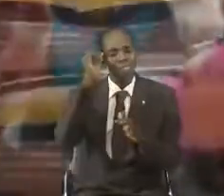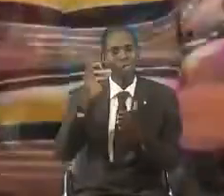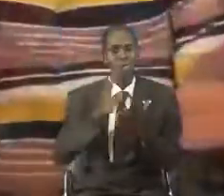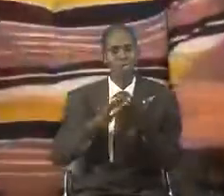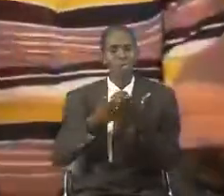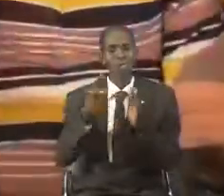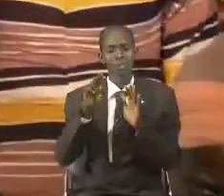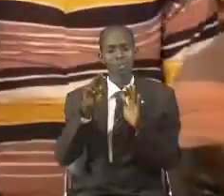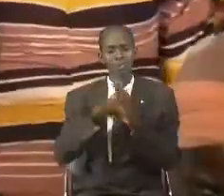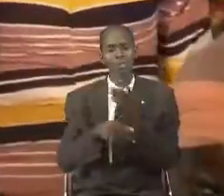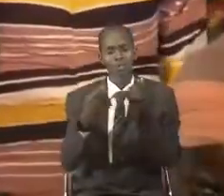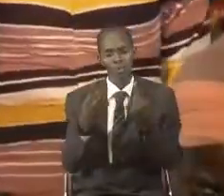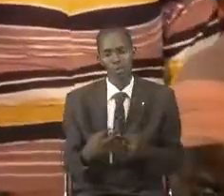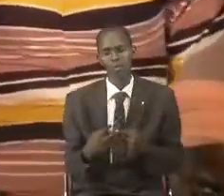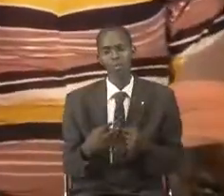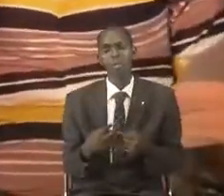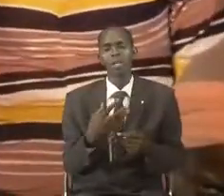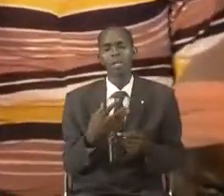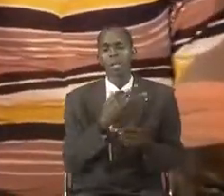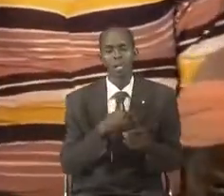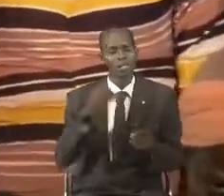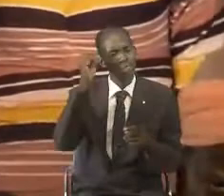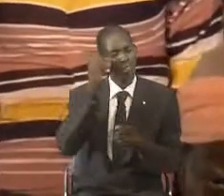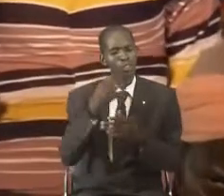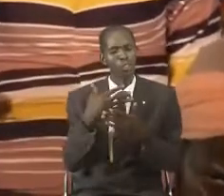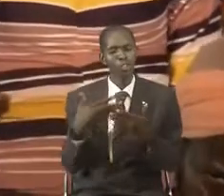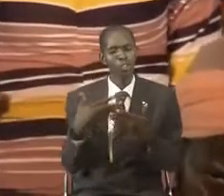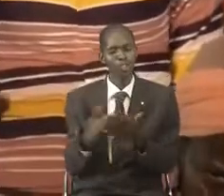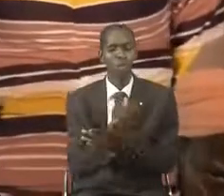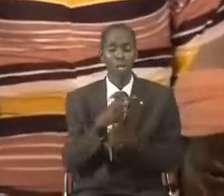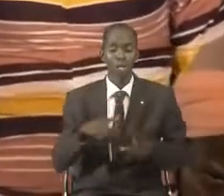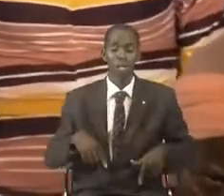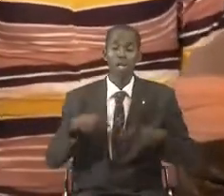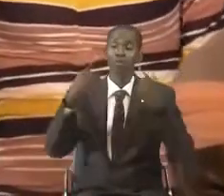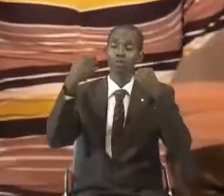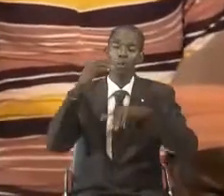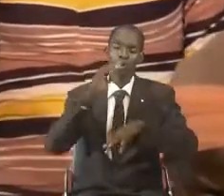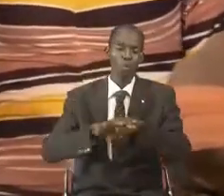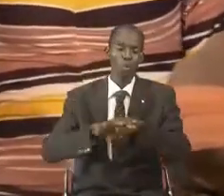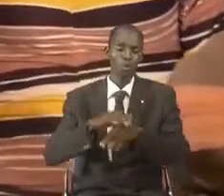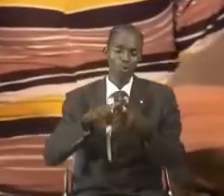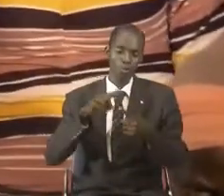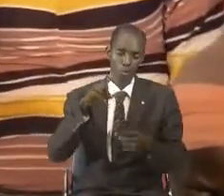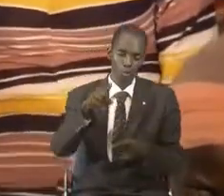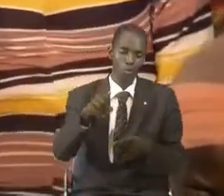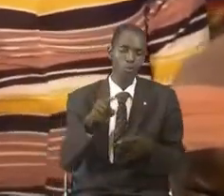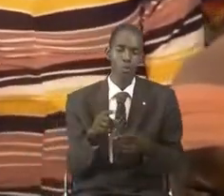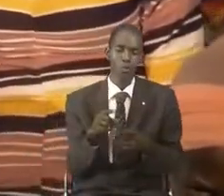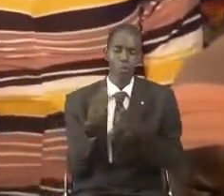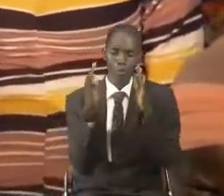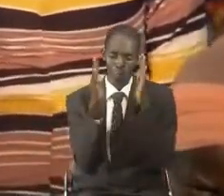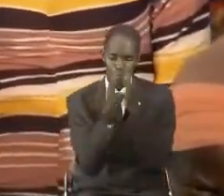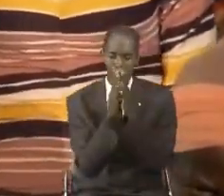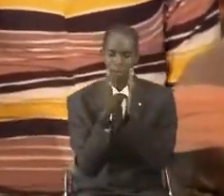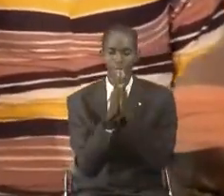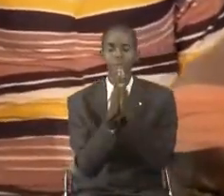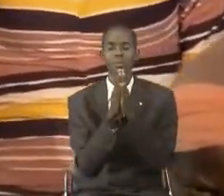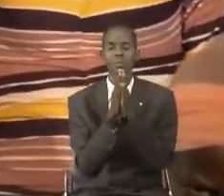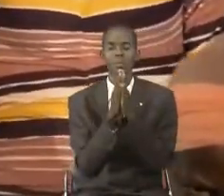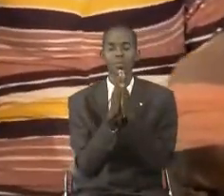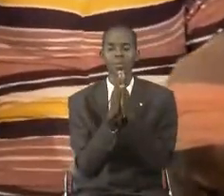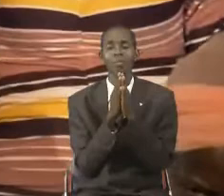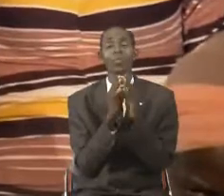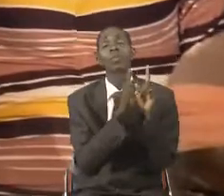then his forgiveness comes. His salvation comes. His new life comes unto